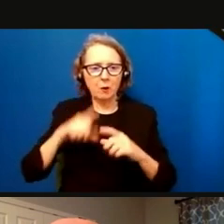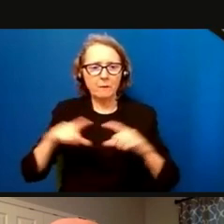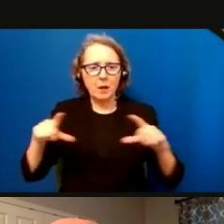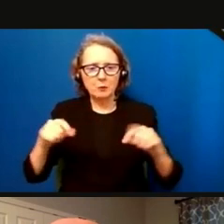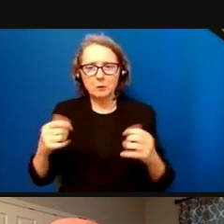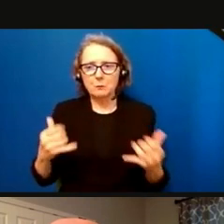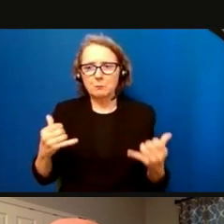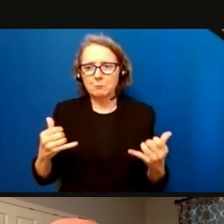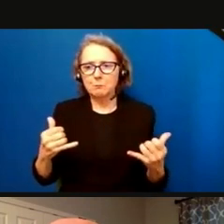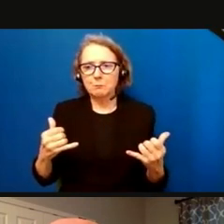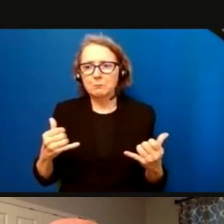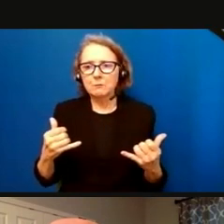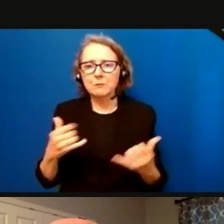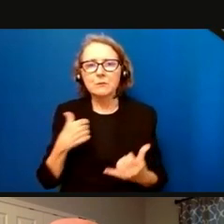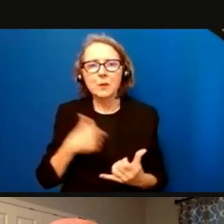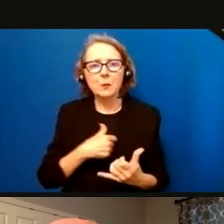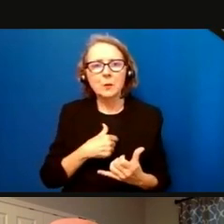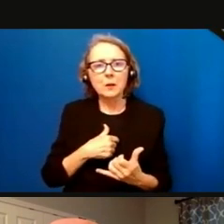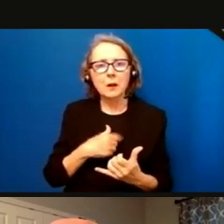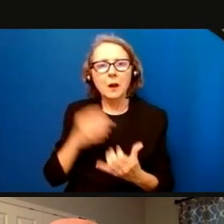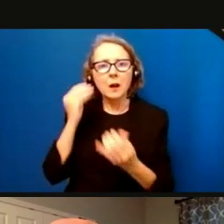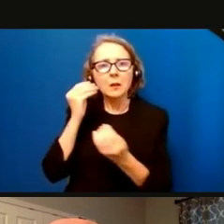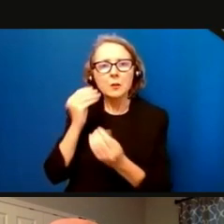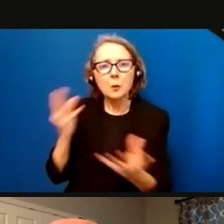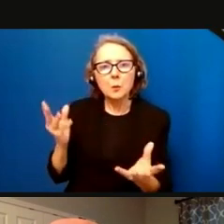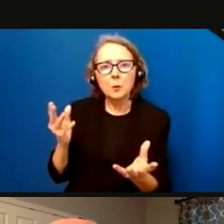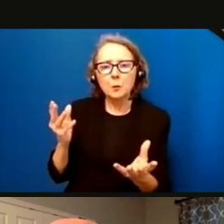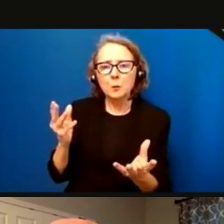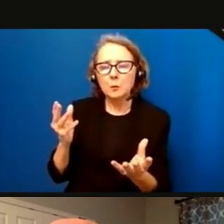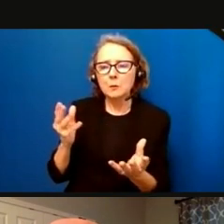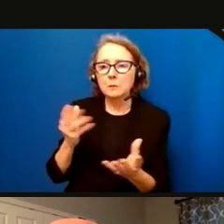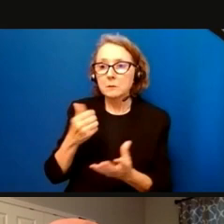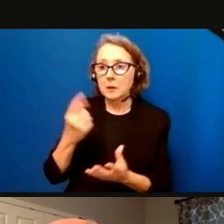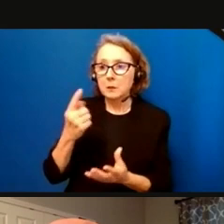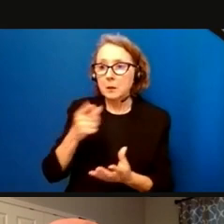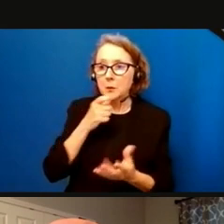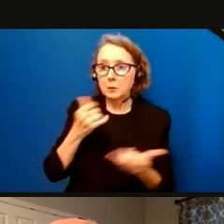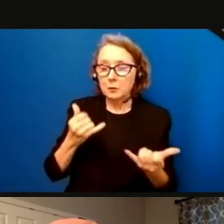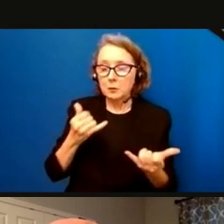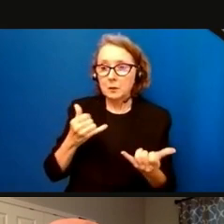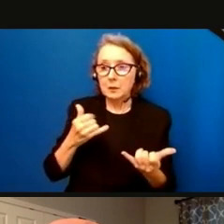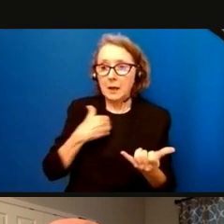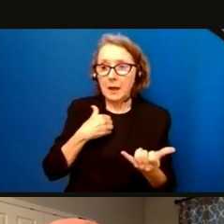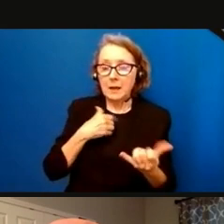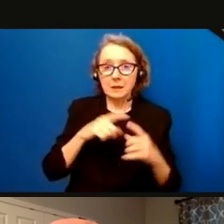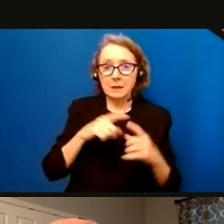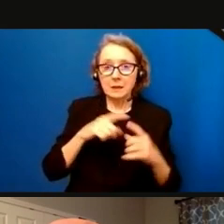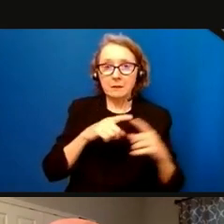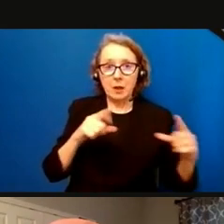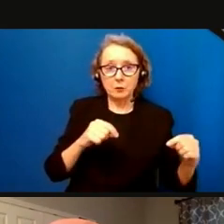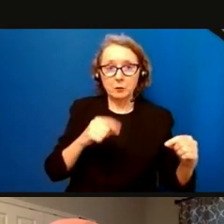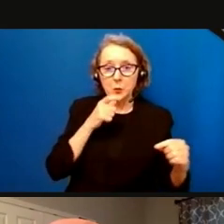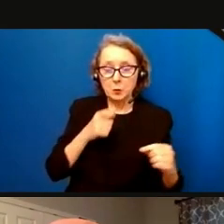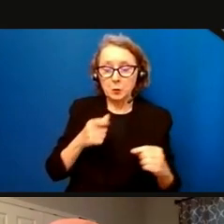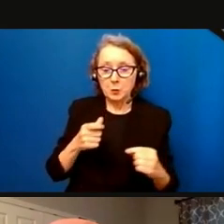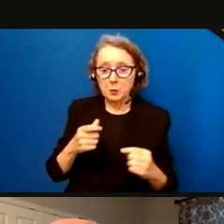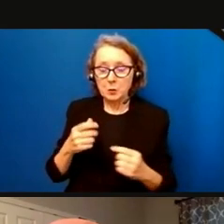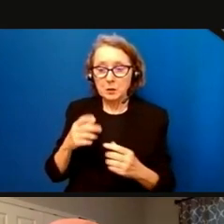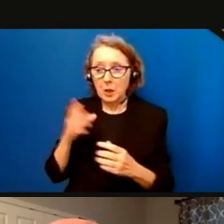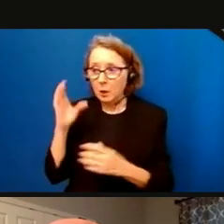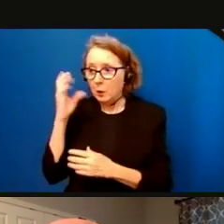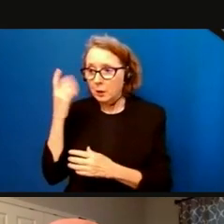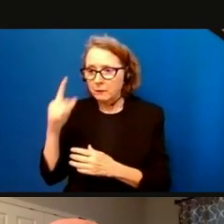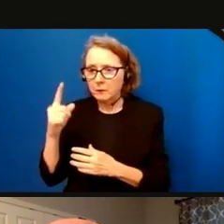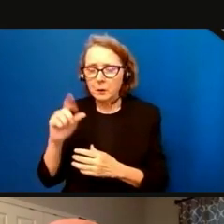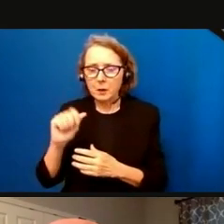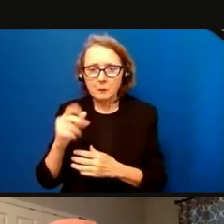this time. We are making notification. Anybody who currently has a voucher and is out on the streets with that trying to seek out a unit